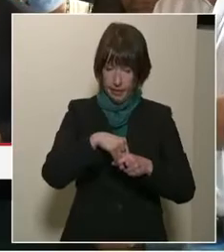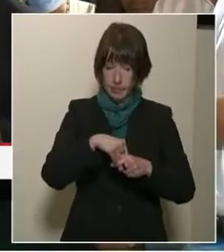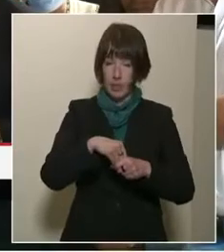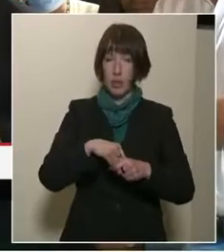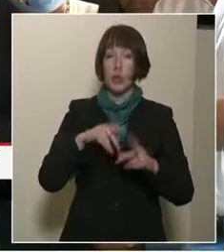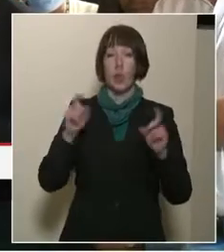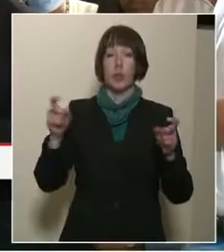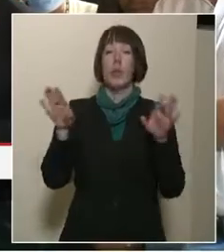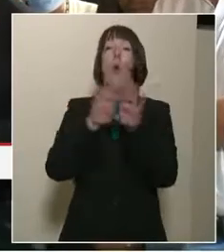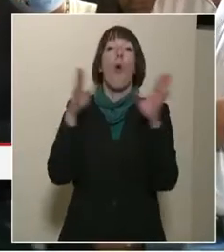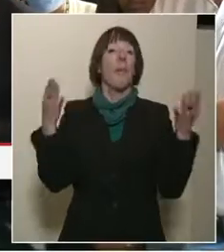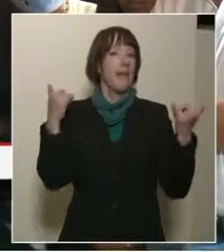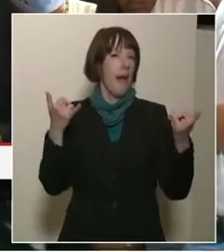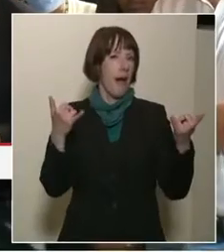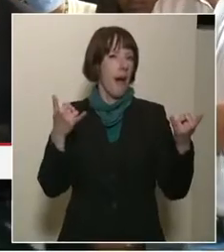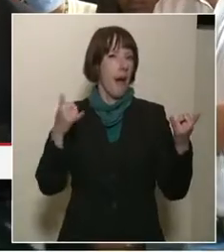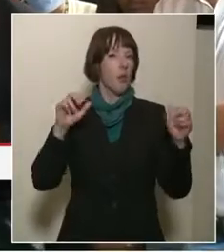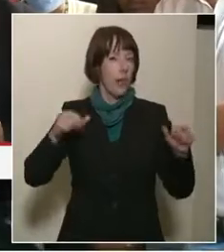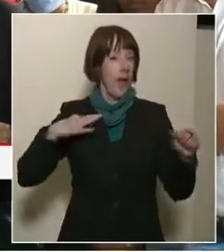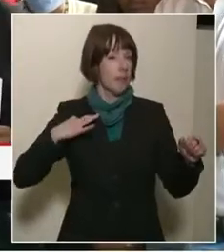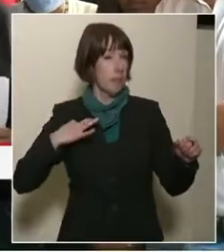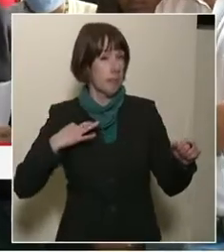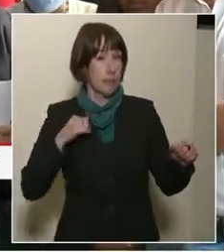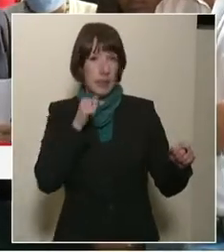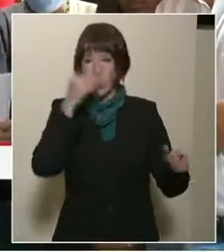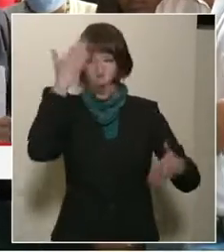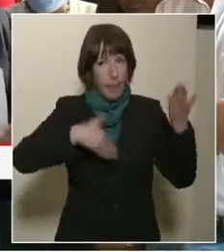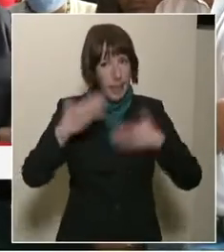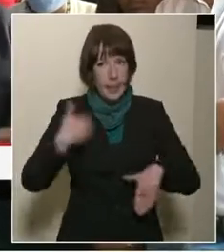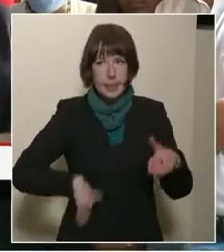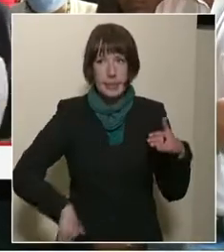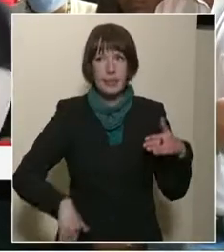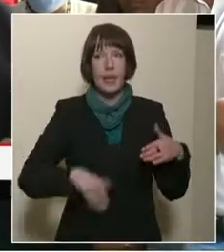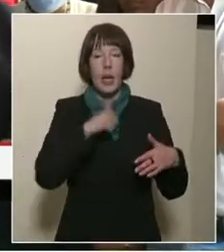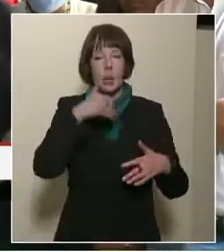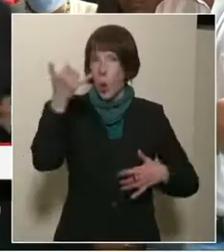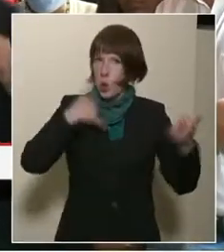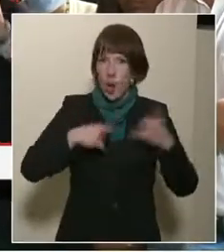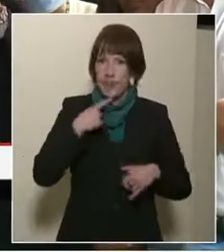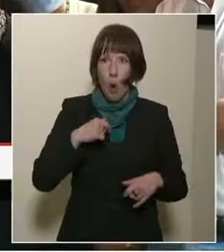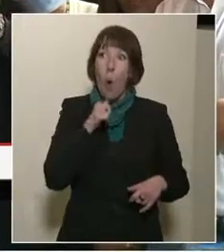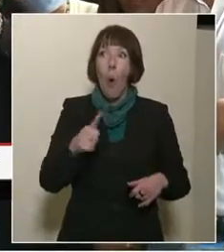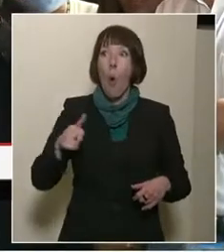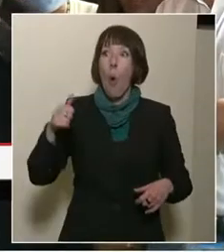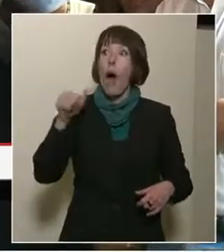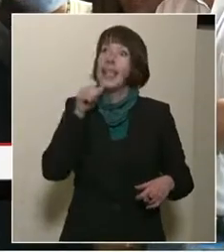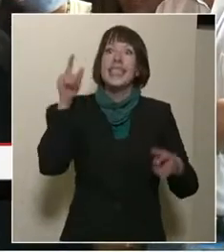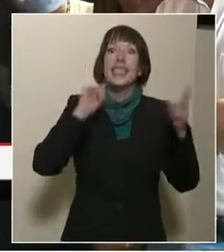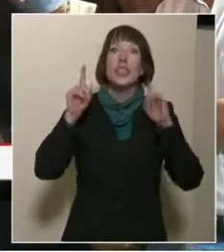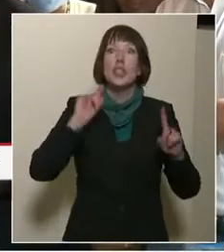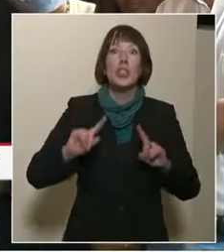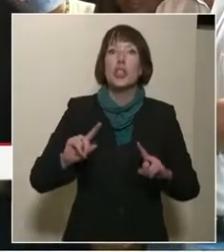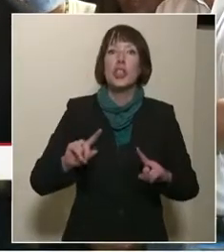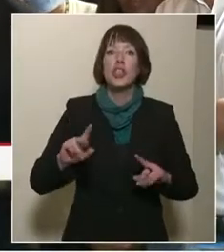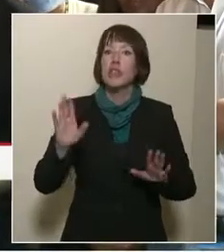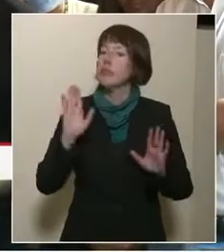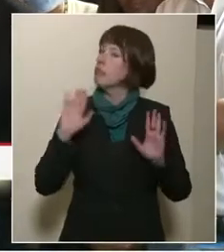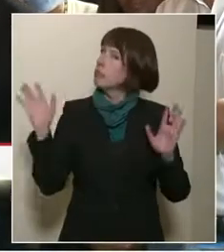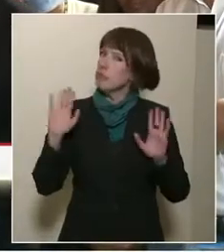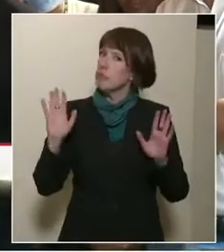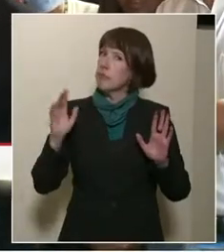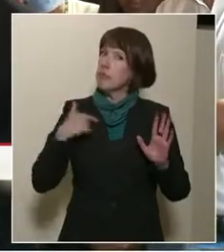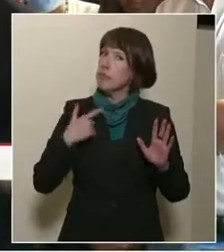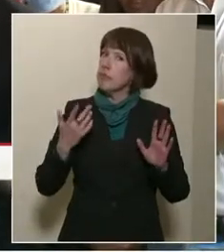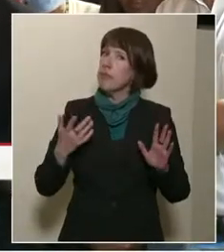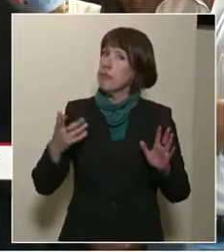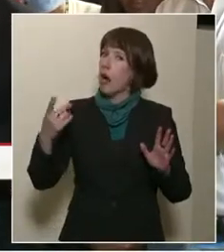are open right now. Don't miss it. Don't call me and say you didn't hear, because we've been everywhere. I've been stomping those corridors, Mayor.